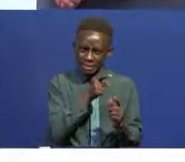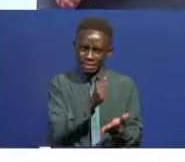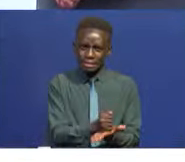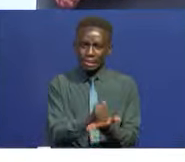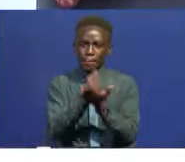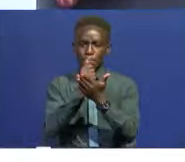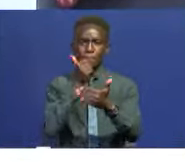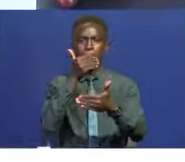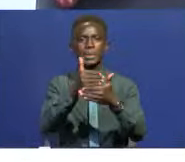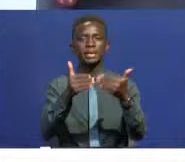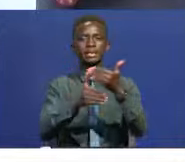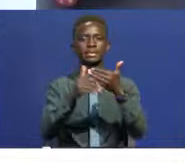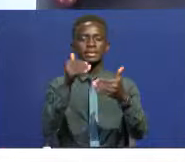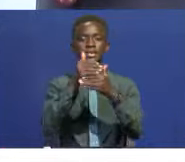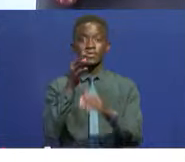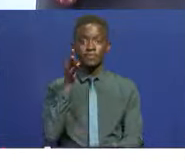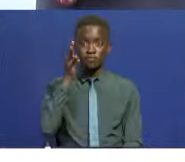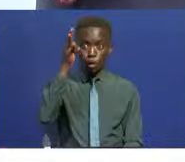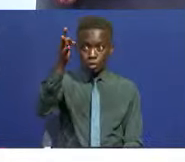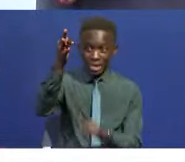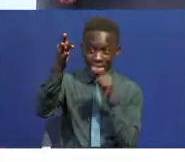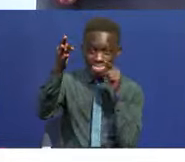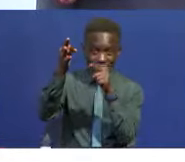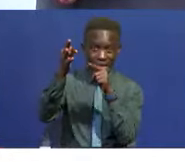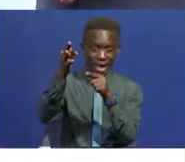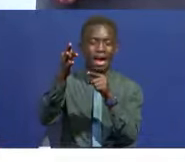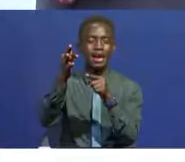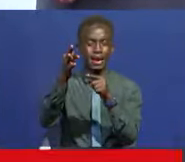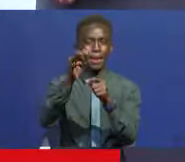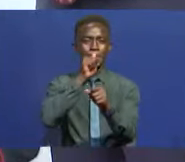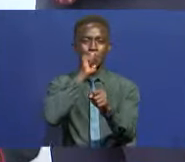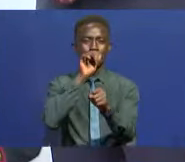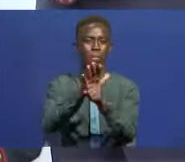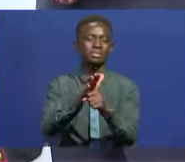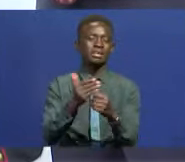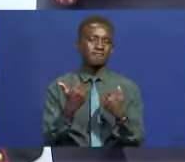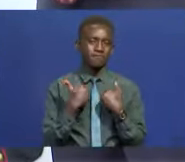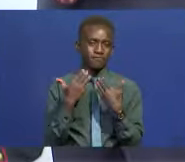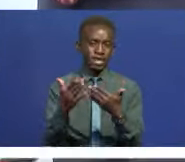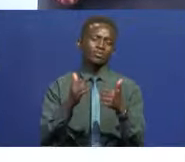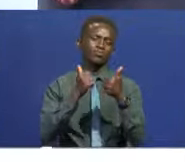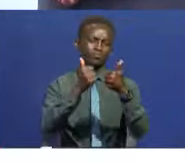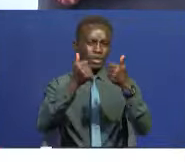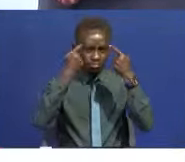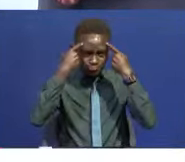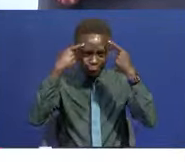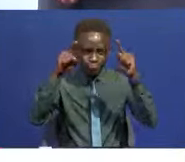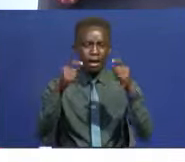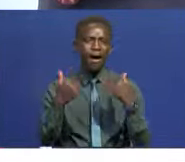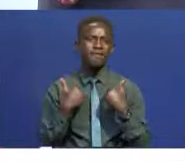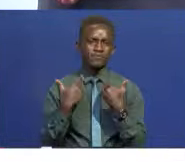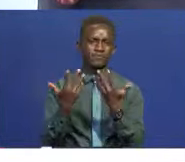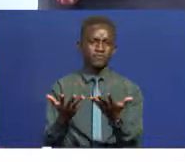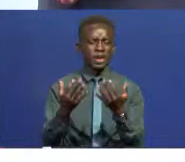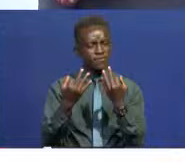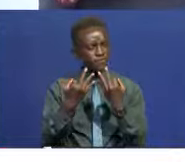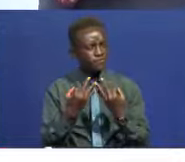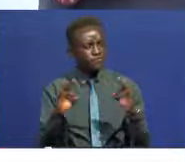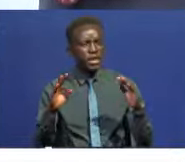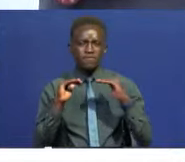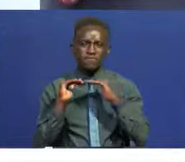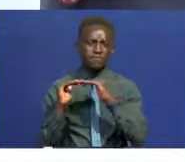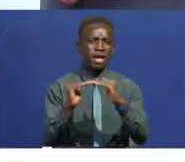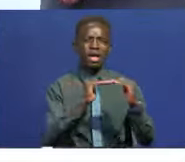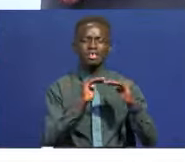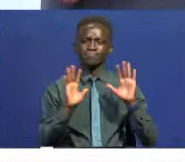future that is much more promising, much more prosperous, a fairer, a freer,